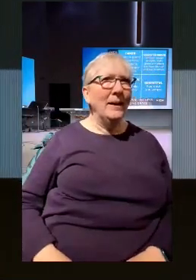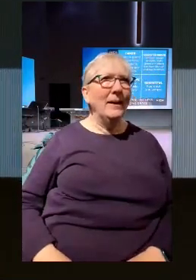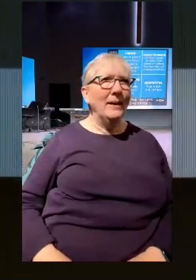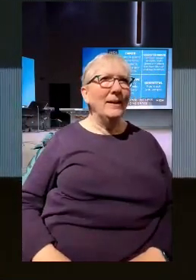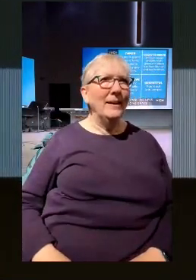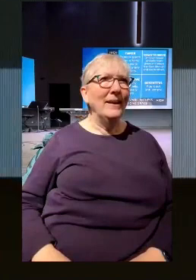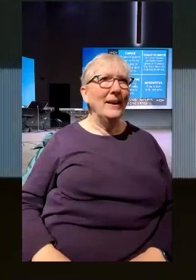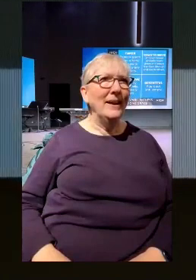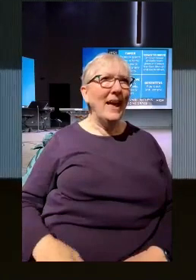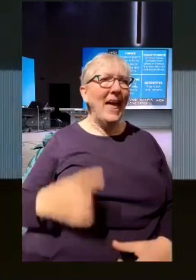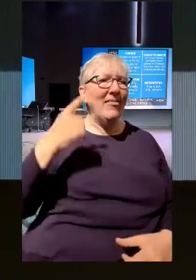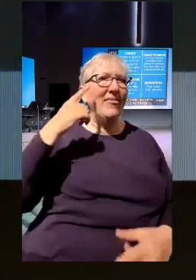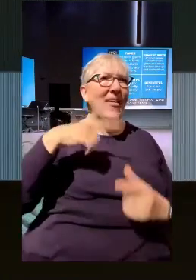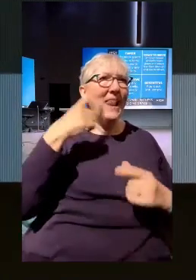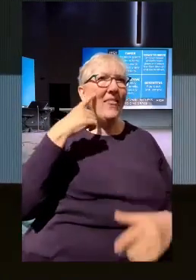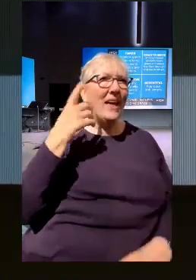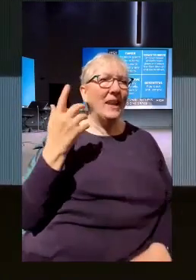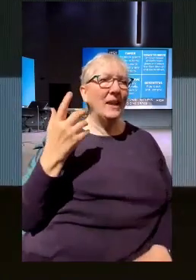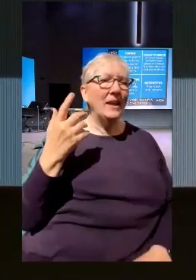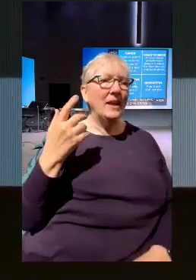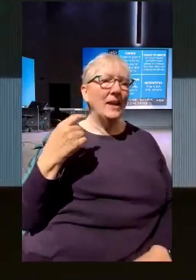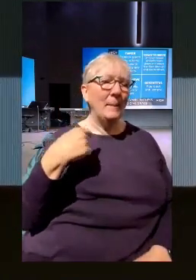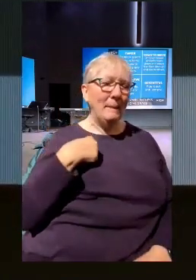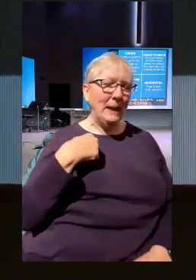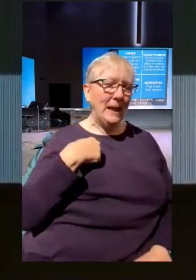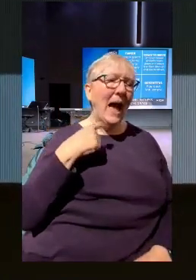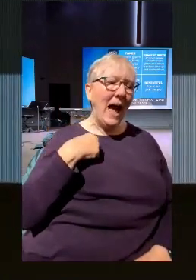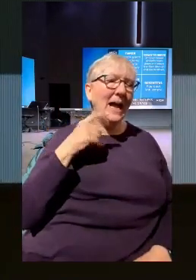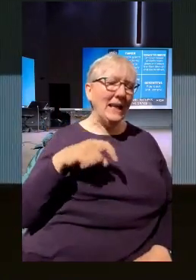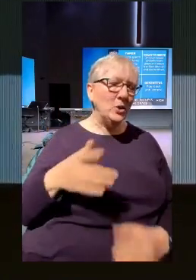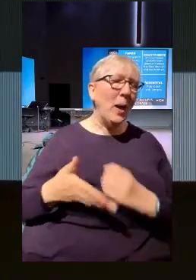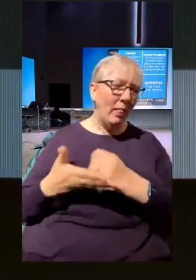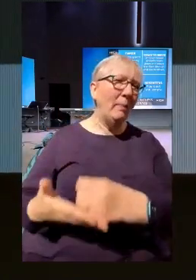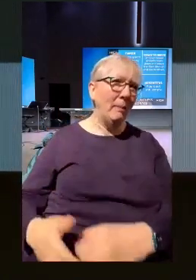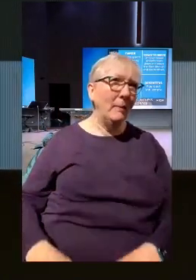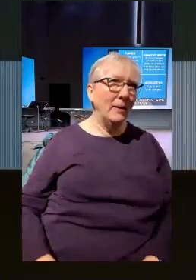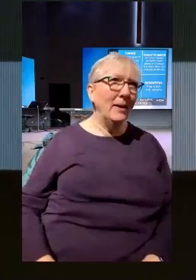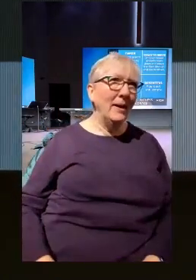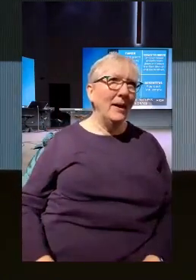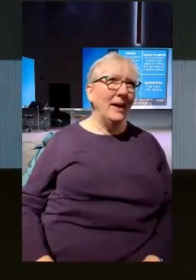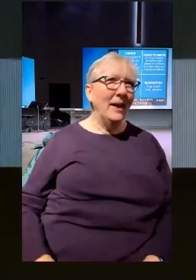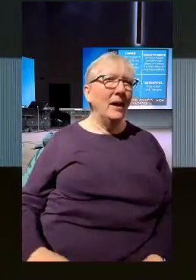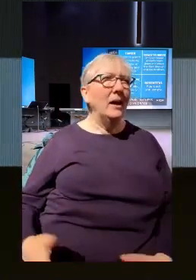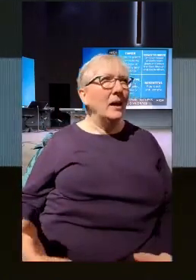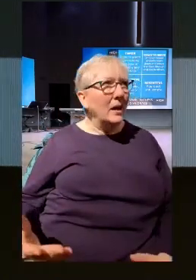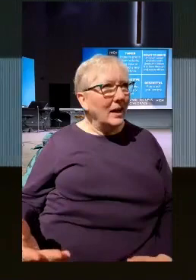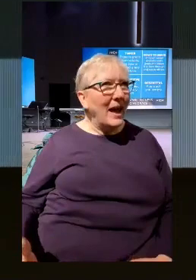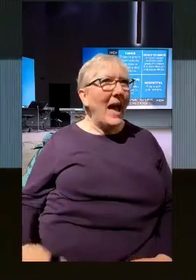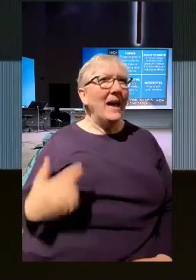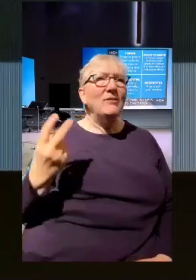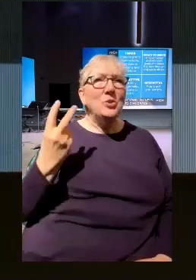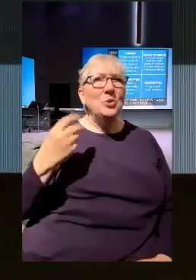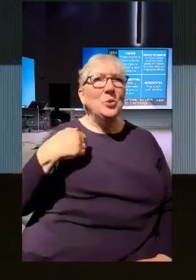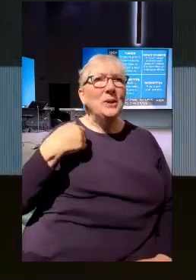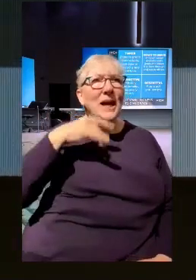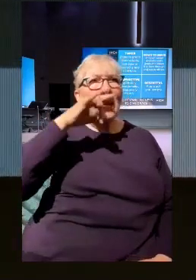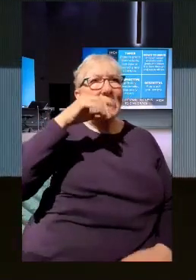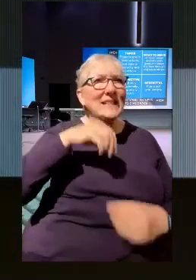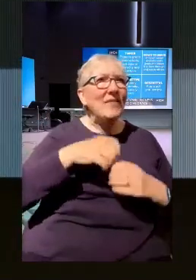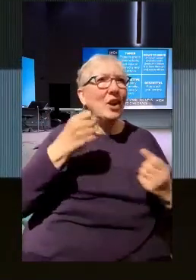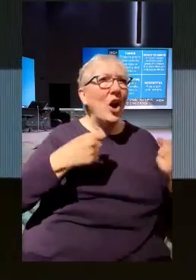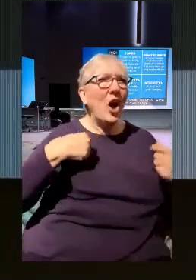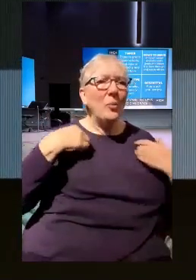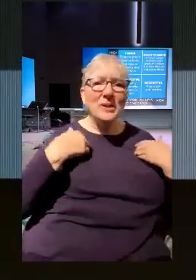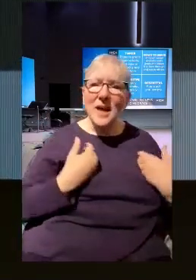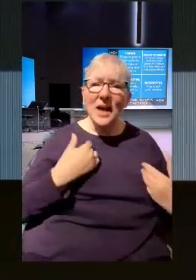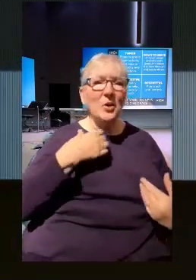And then I thought, okay, you need to help him. And I was like, oh, no. I've got two young kids in the car. We are tired, we are hungry,